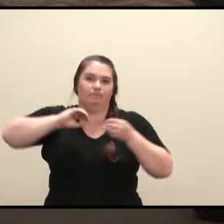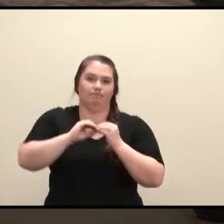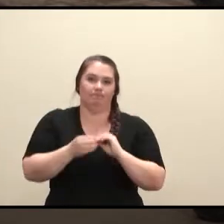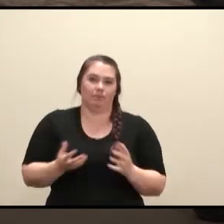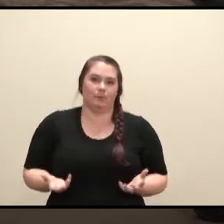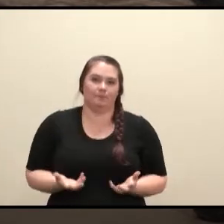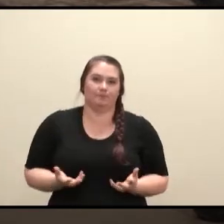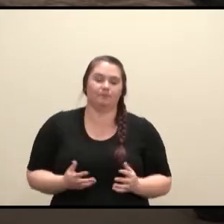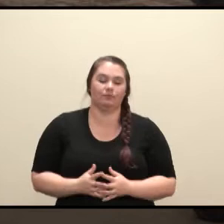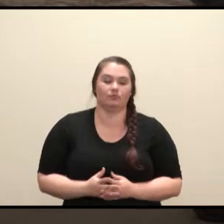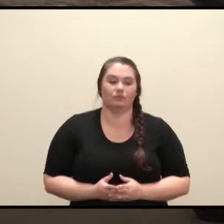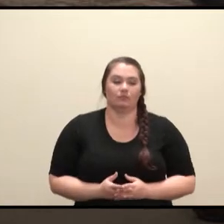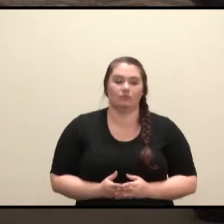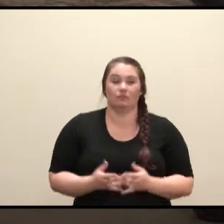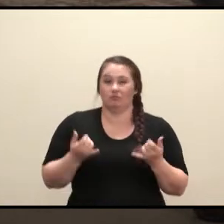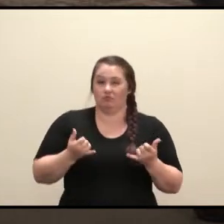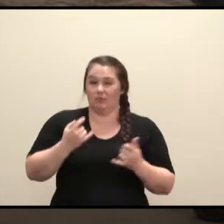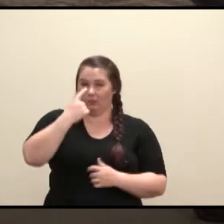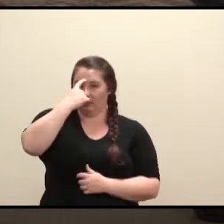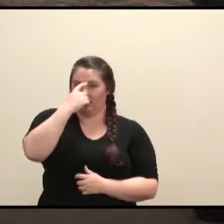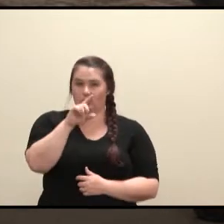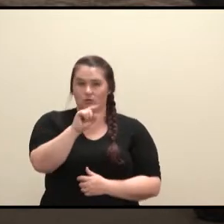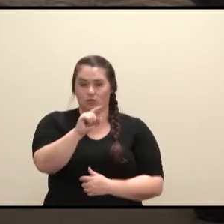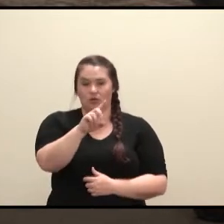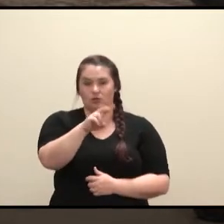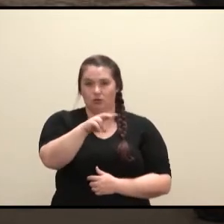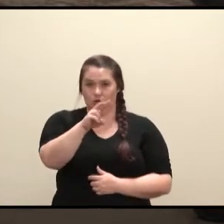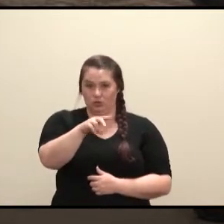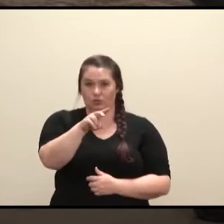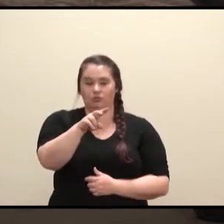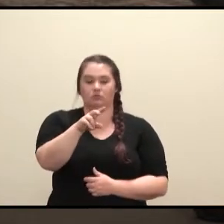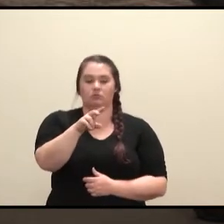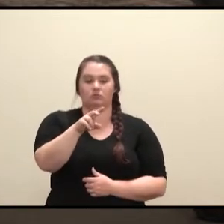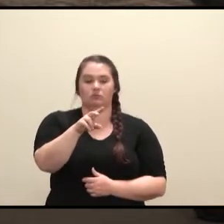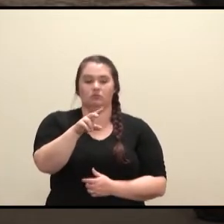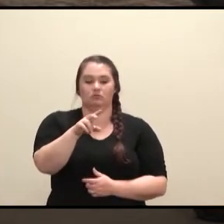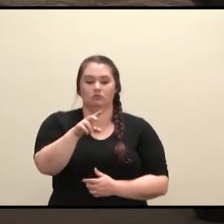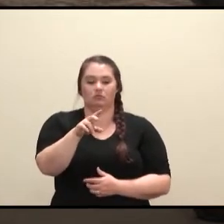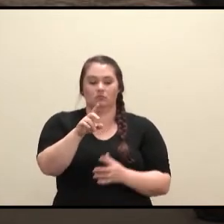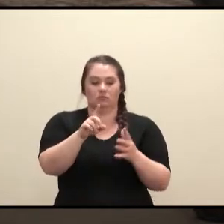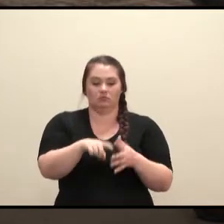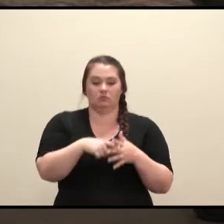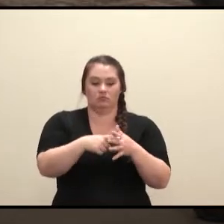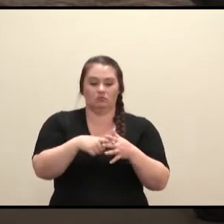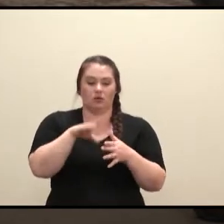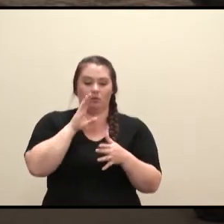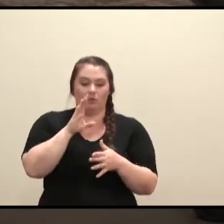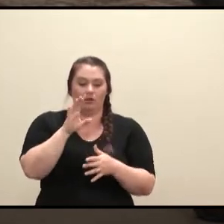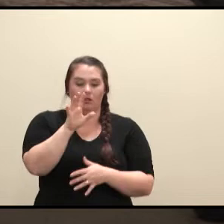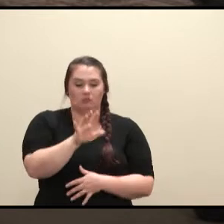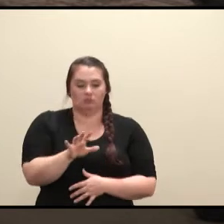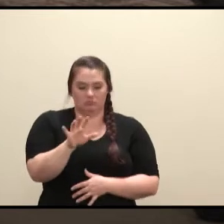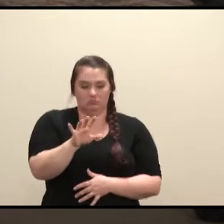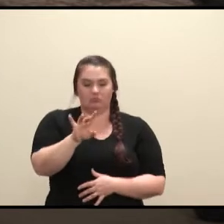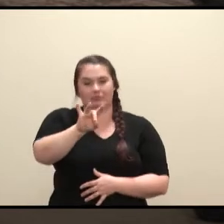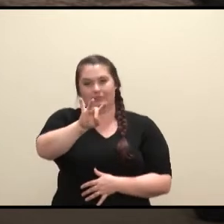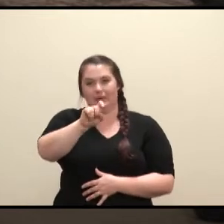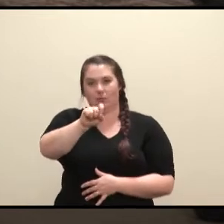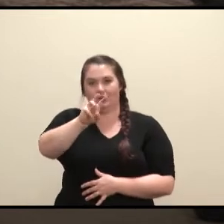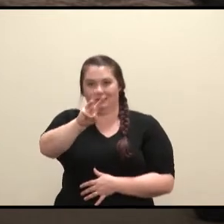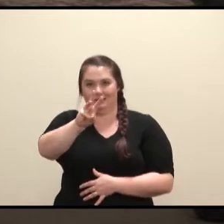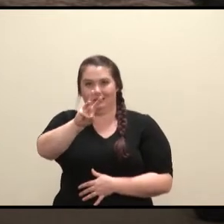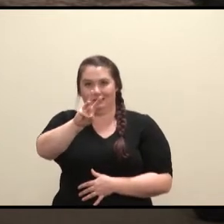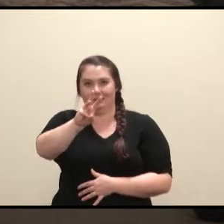So right now, we've estimated the 2022 T2 values for the foundation school program funding with those changes at